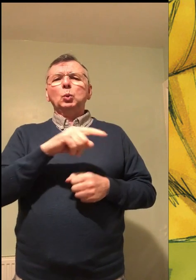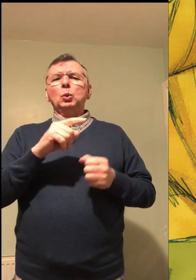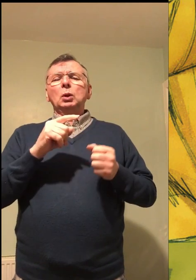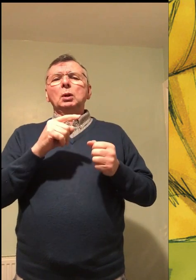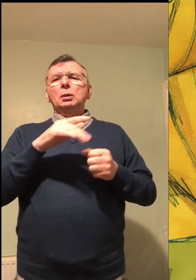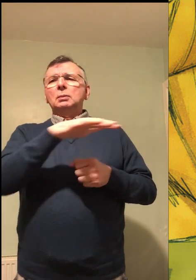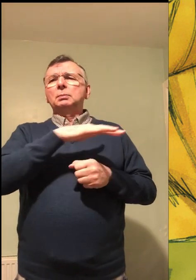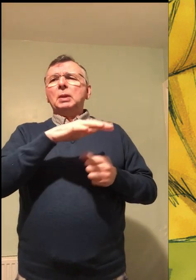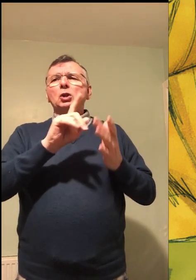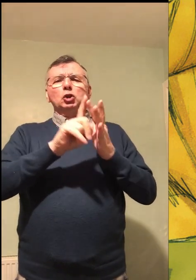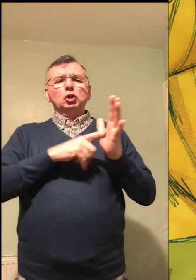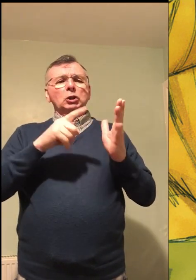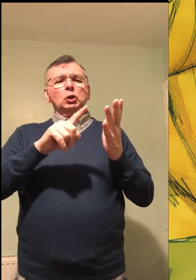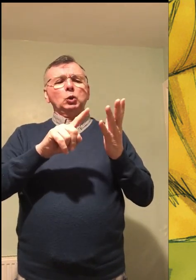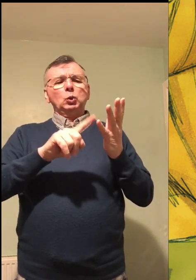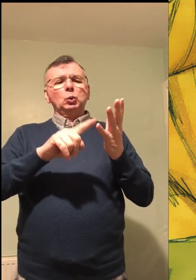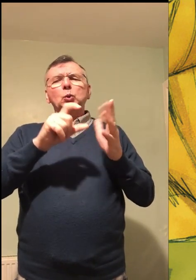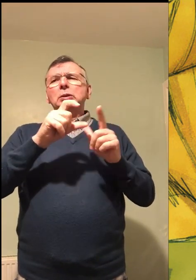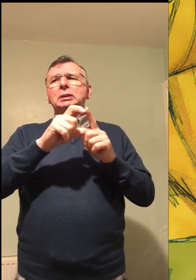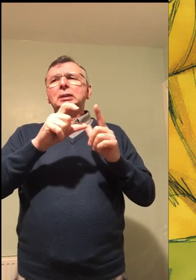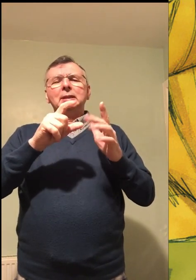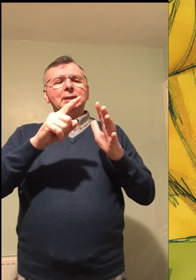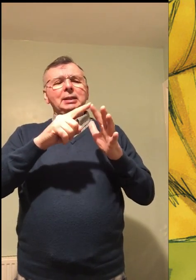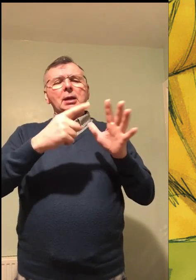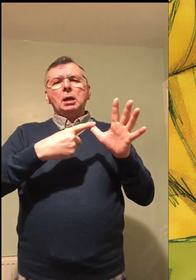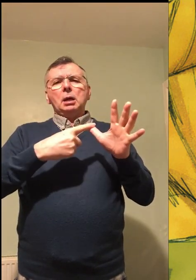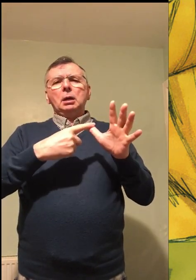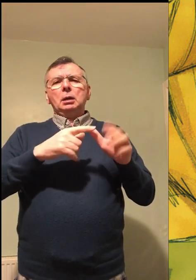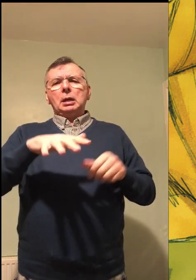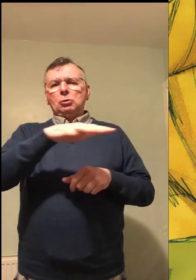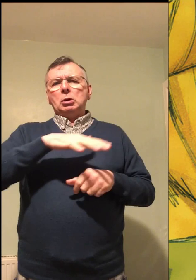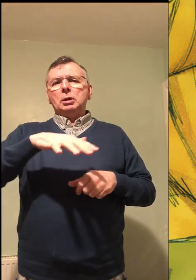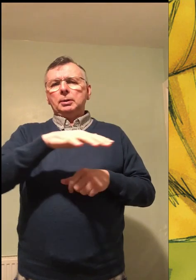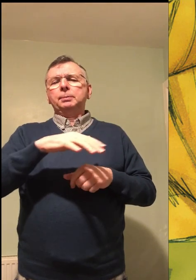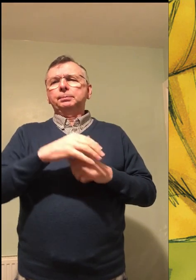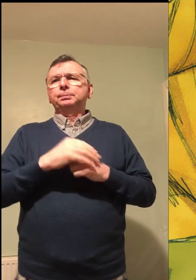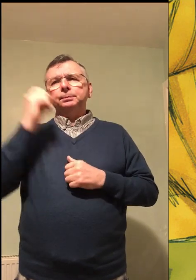So when he heard that Lazarus was ill, he stayed